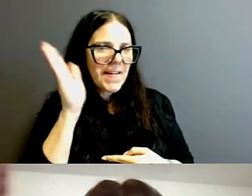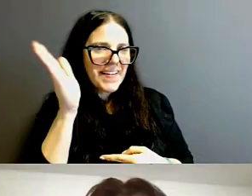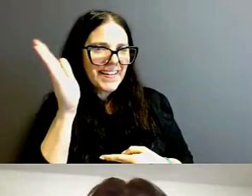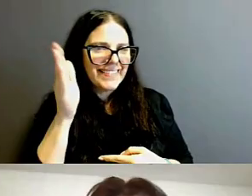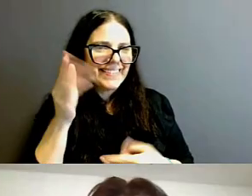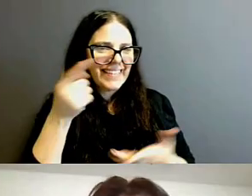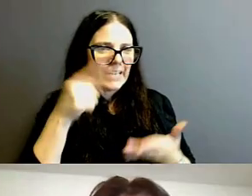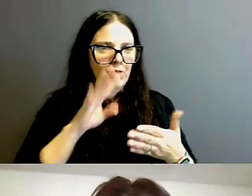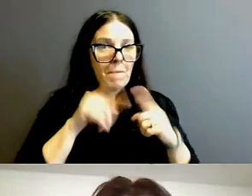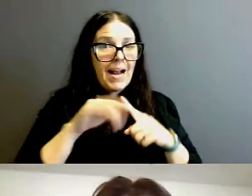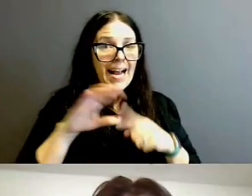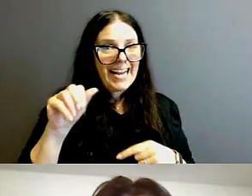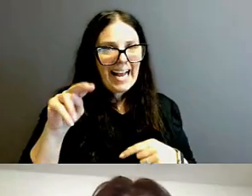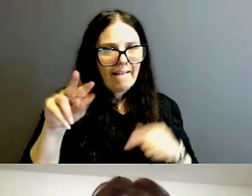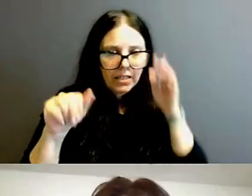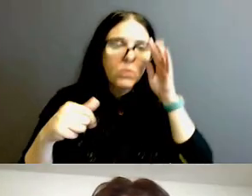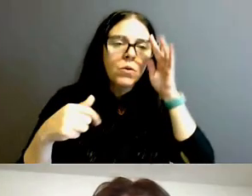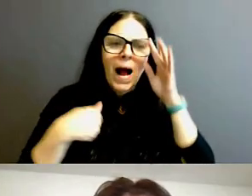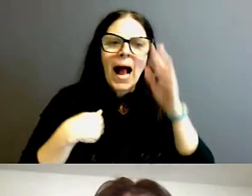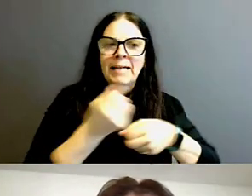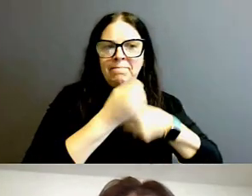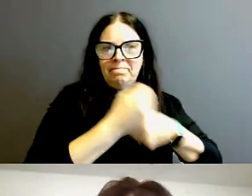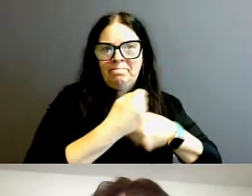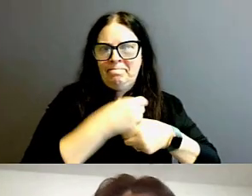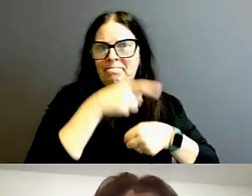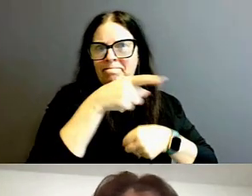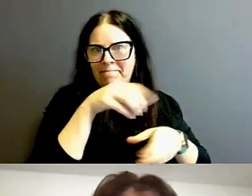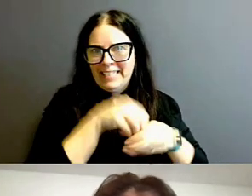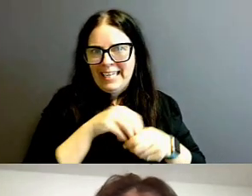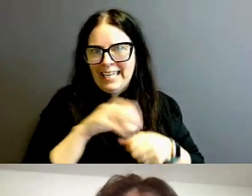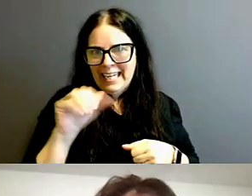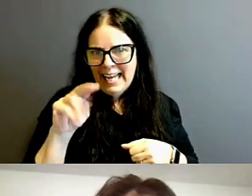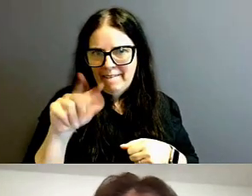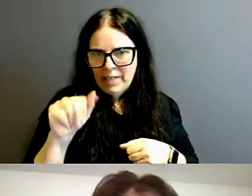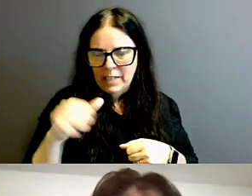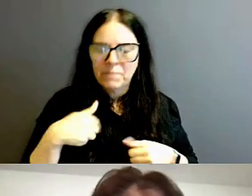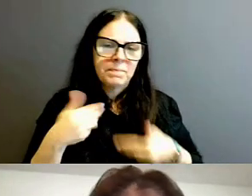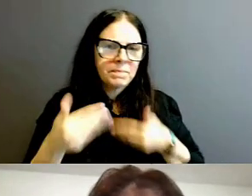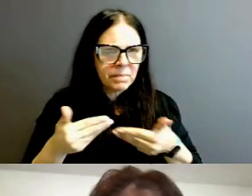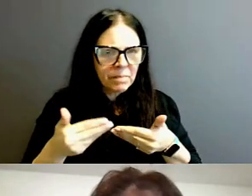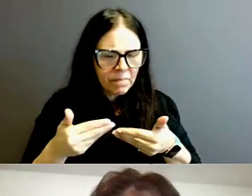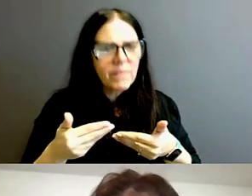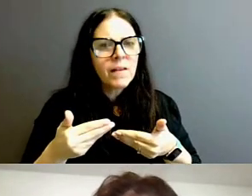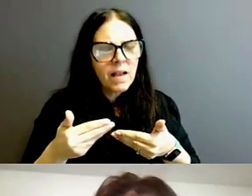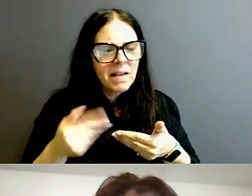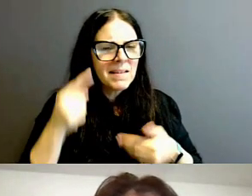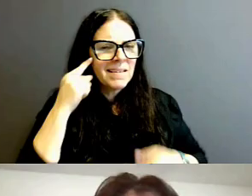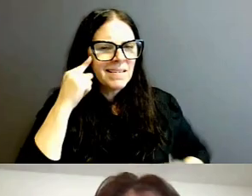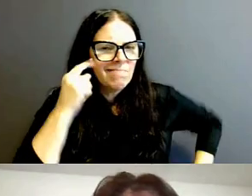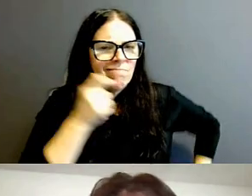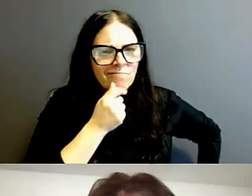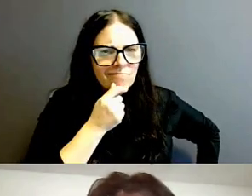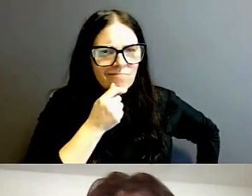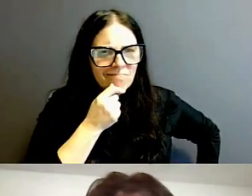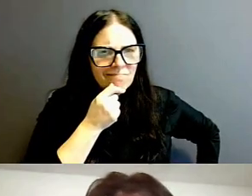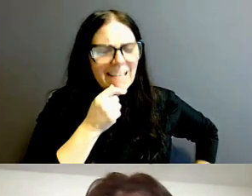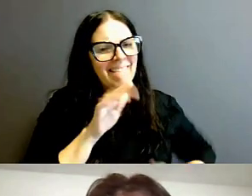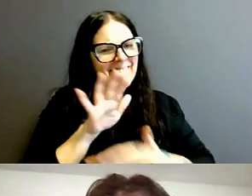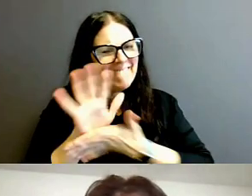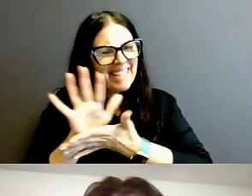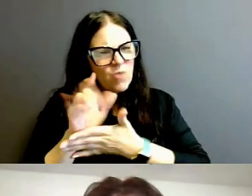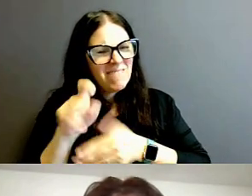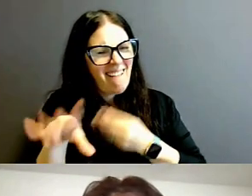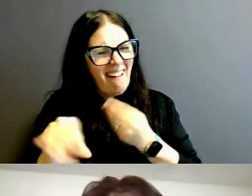I started making some infographics on Canva. Once that was out, I said, okay, maybe we need to create more videos because people watch